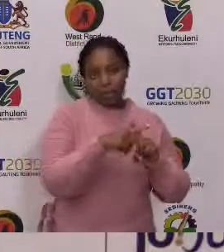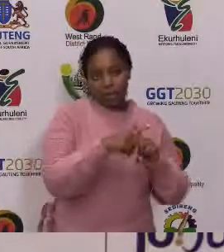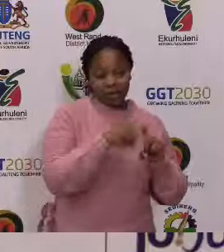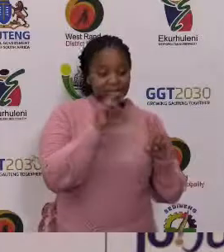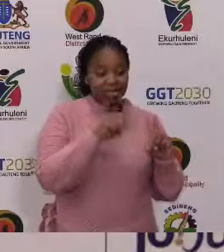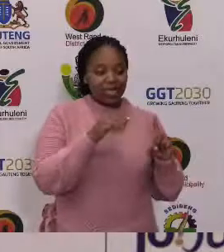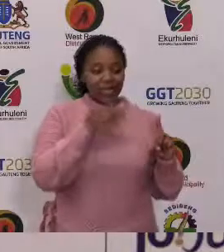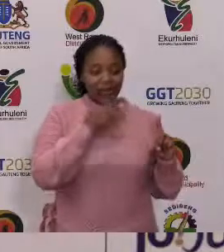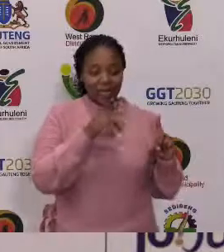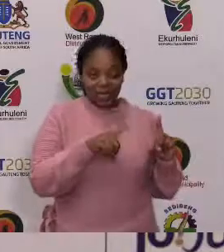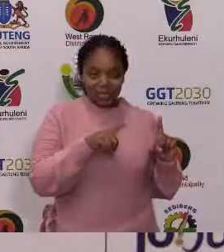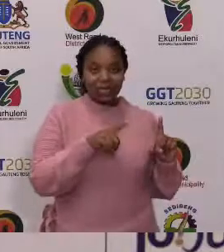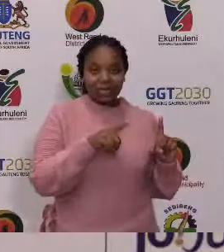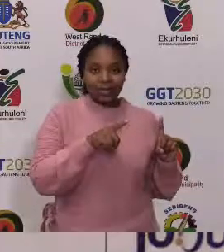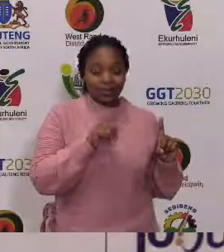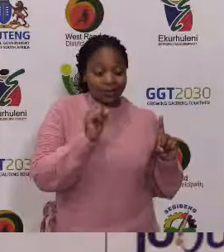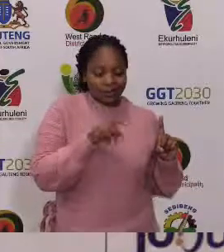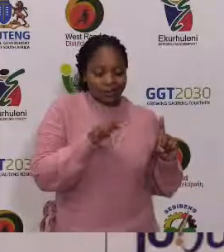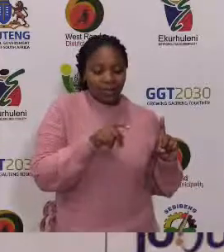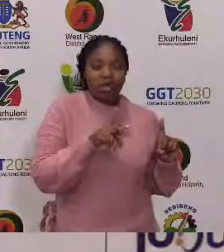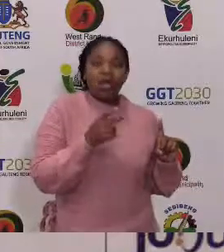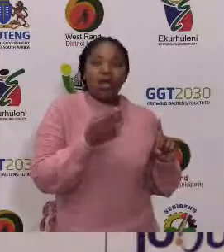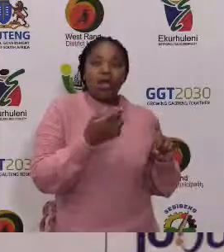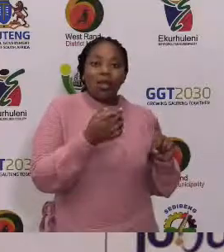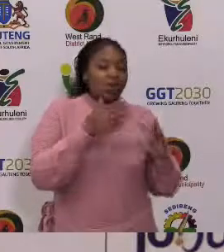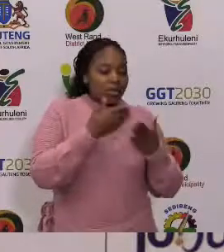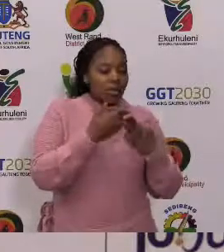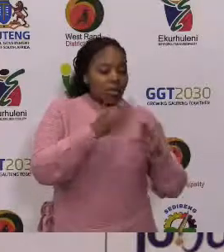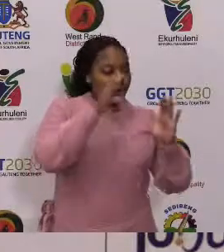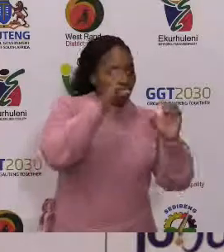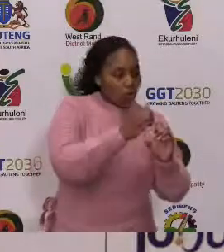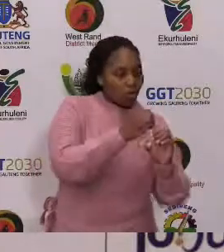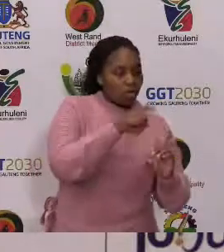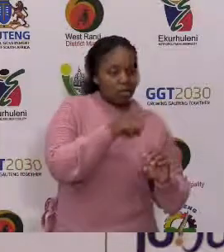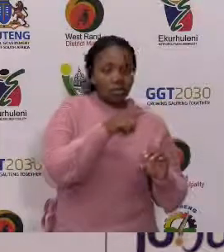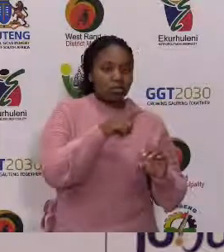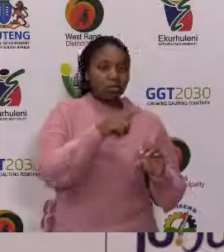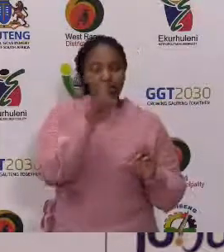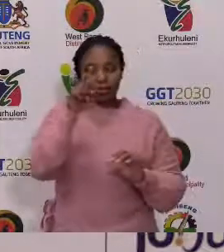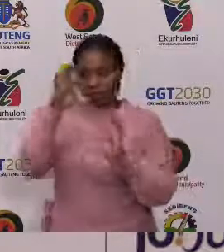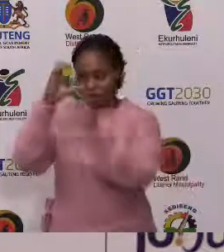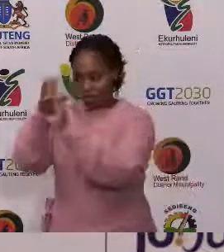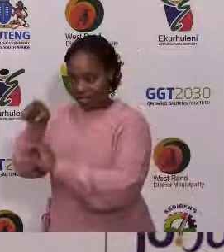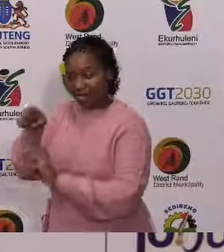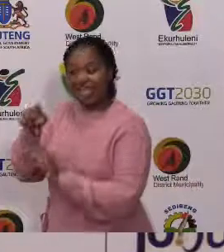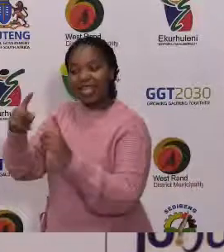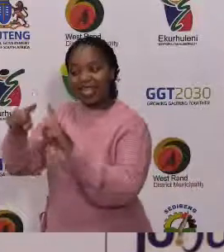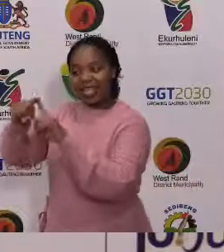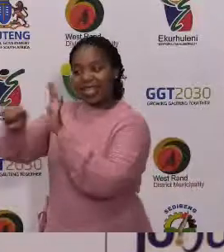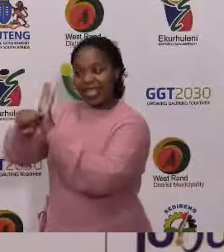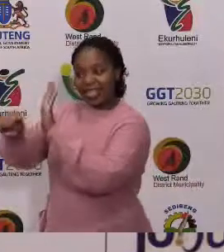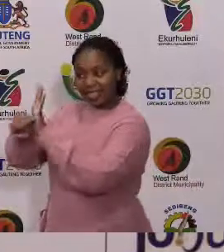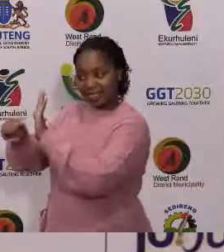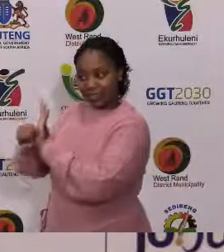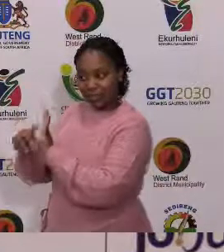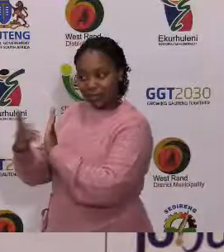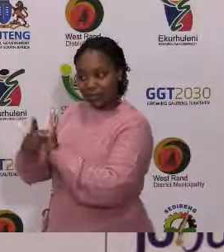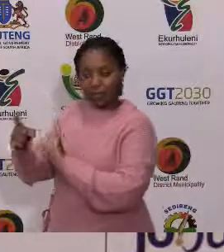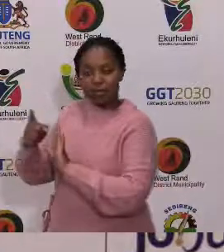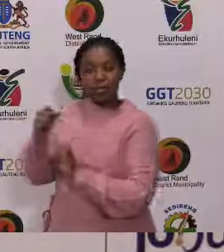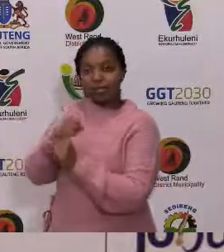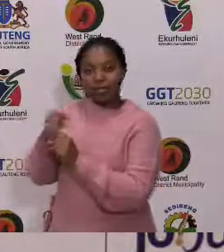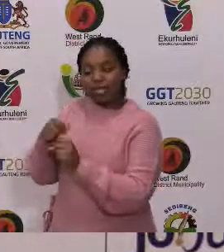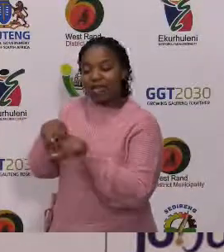and again, this is what is being presented, which means that even as we roll out the program there, we must